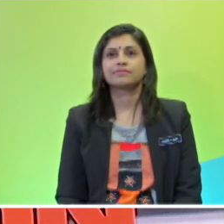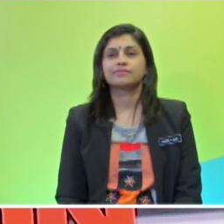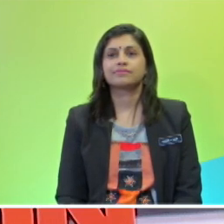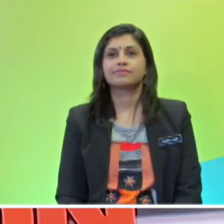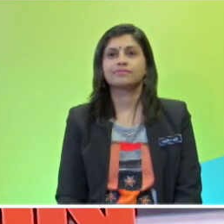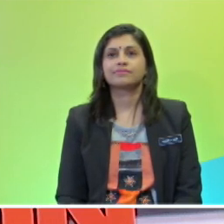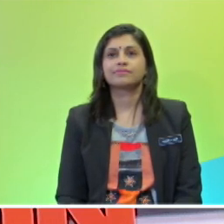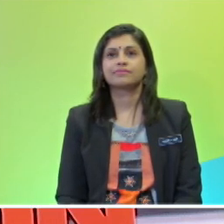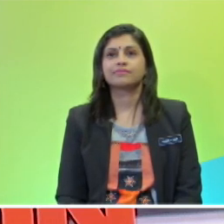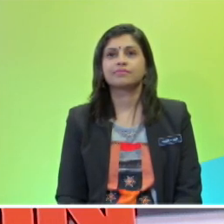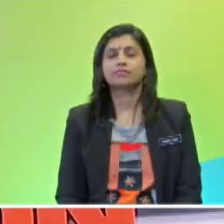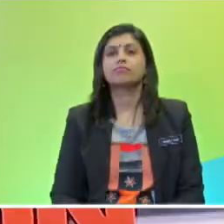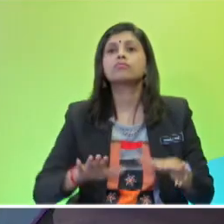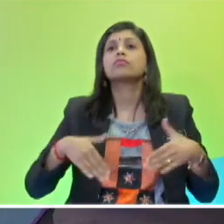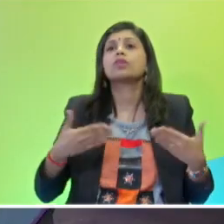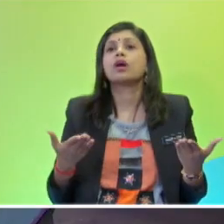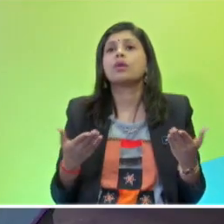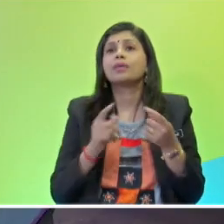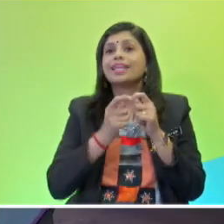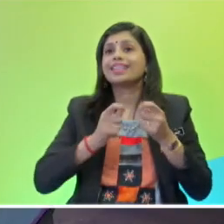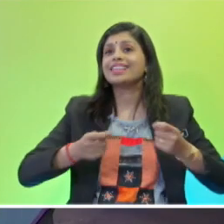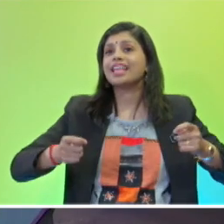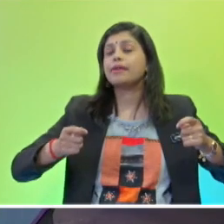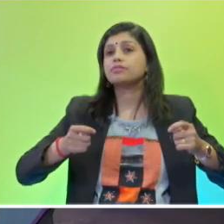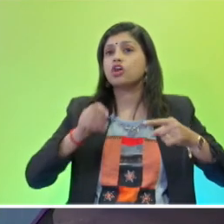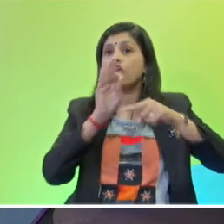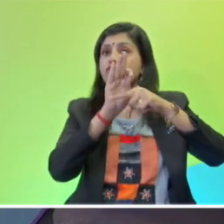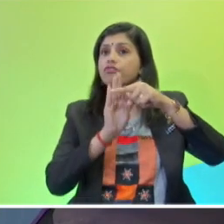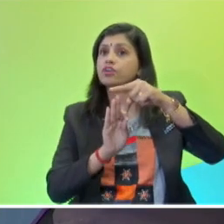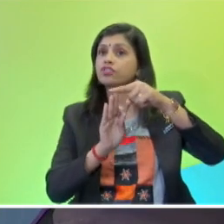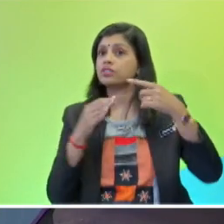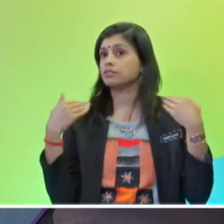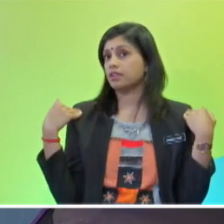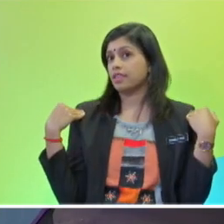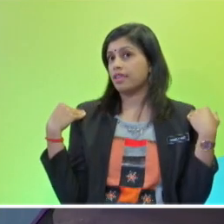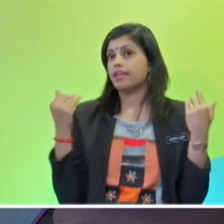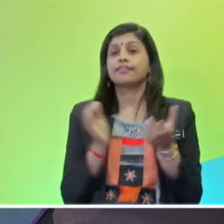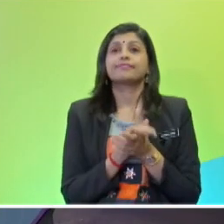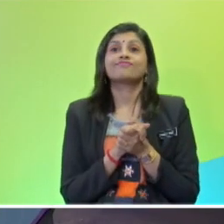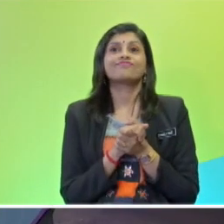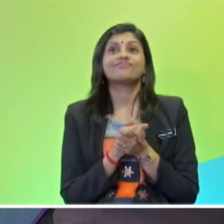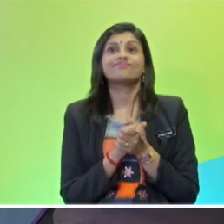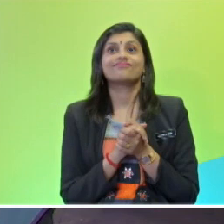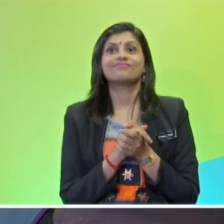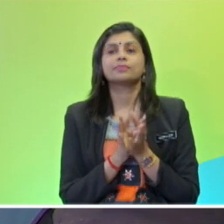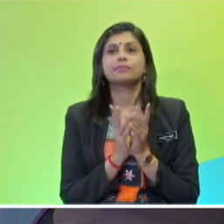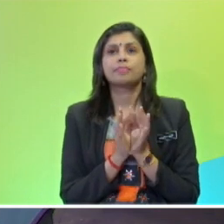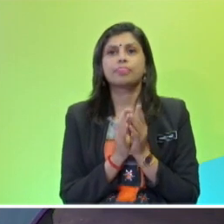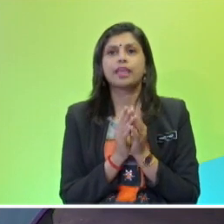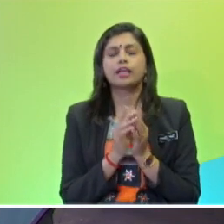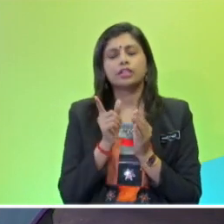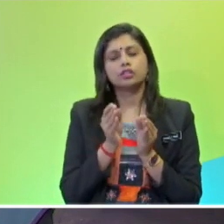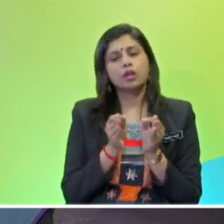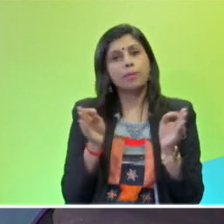how many types of fractions are there? I only know probably a few, maybe proper fractions and improper